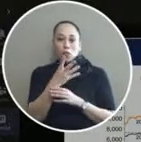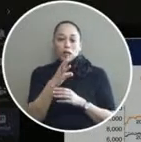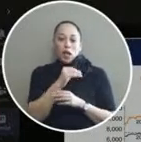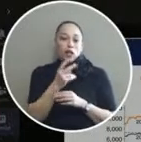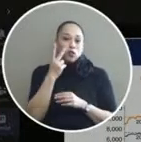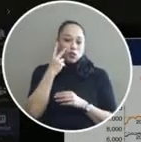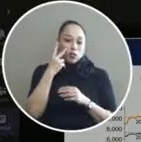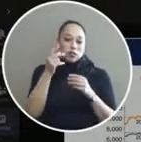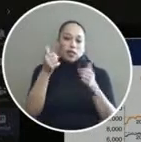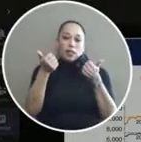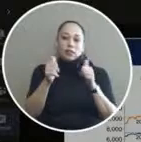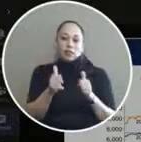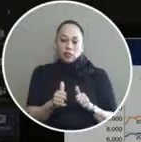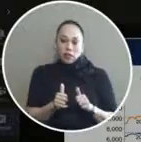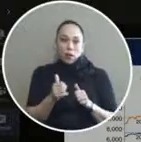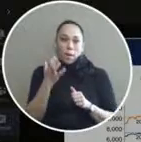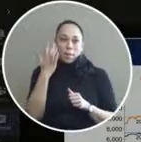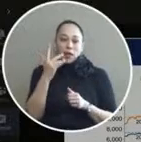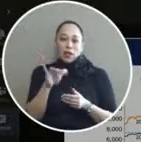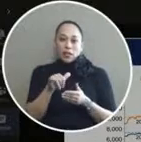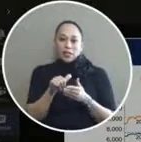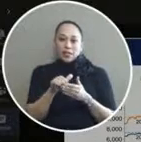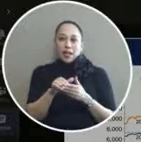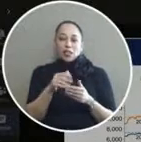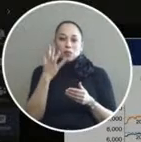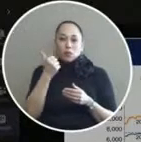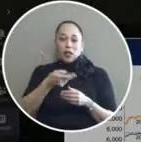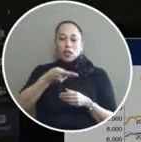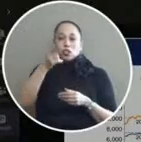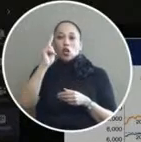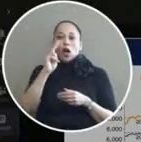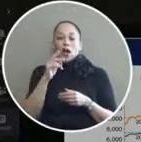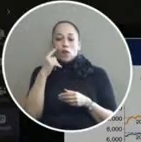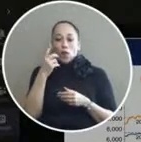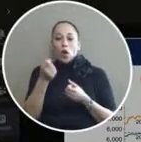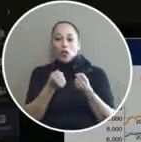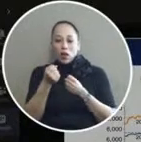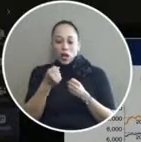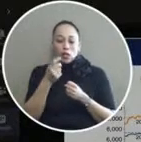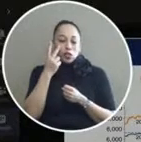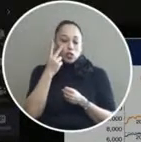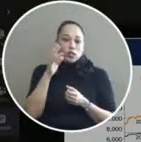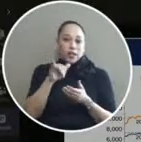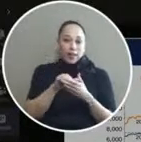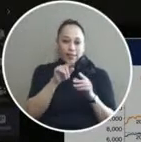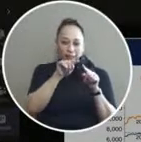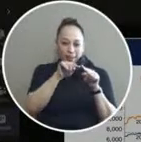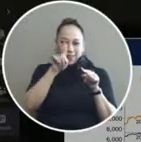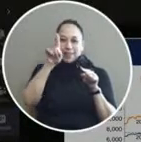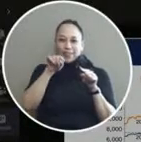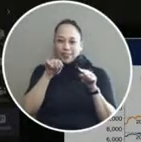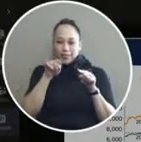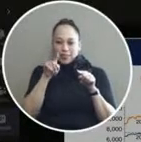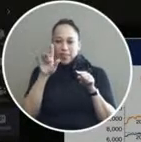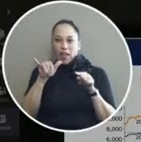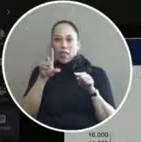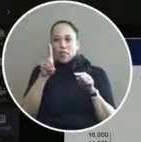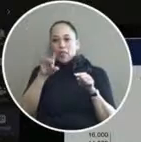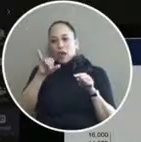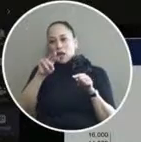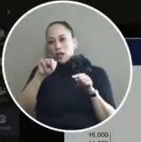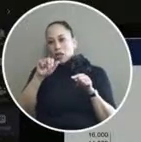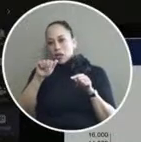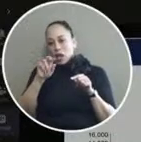see the decline of vehicle crossings because wait times were so high back then for vehicles. So you see that shift, right, that dynamic. Again,